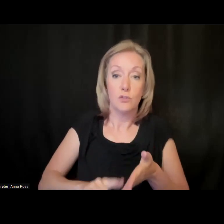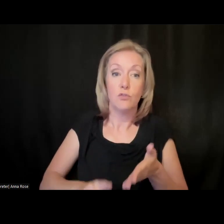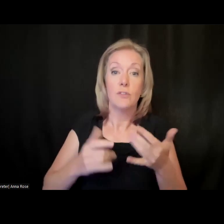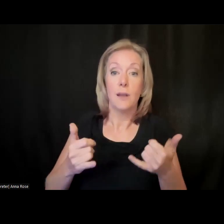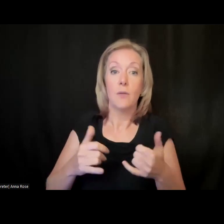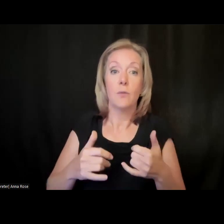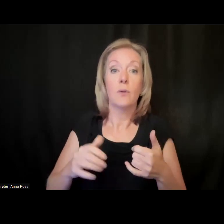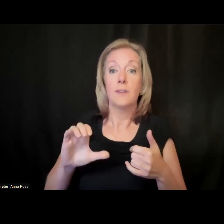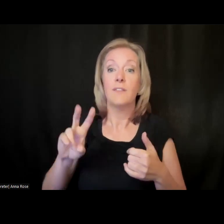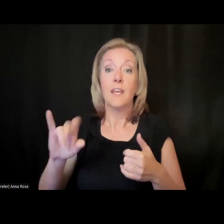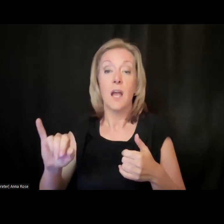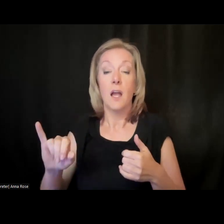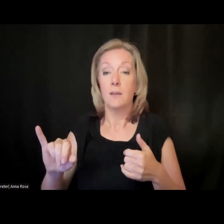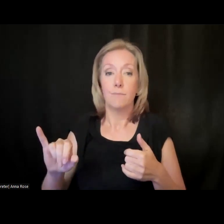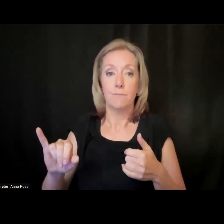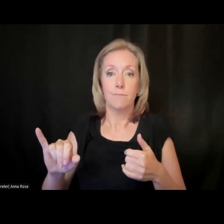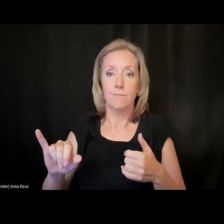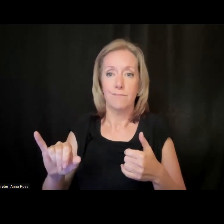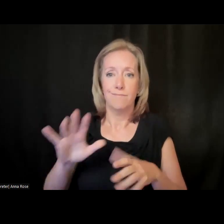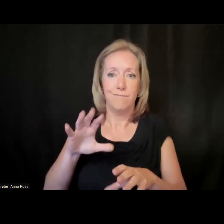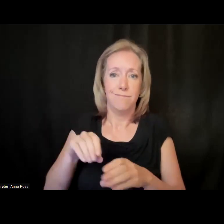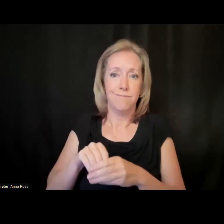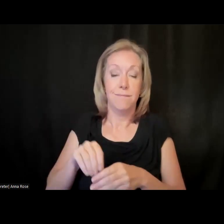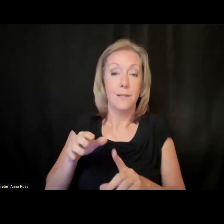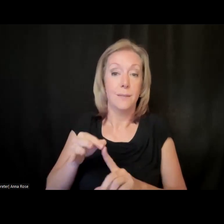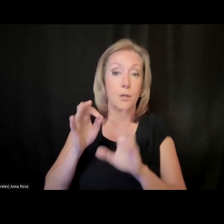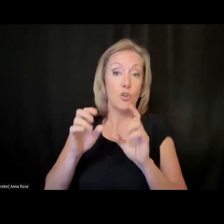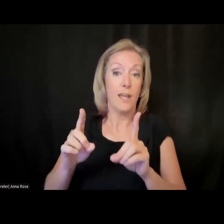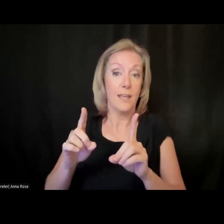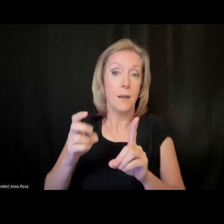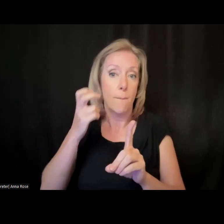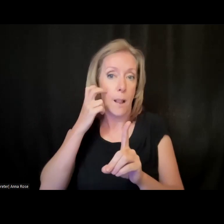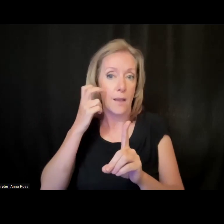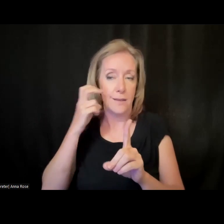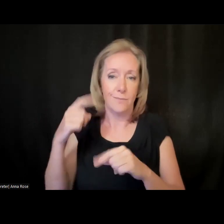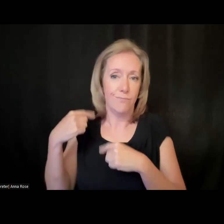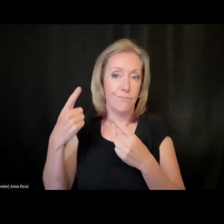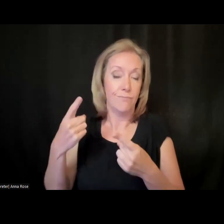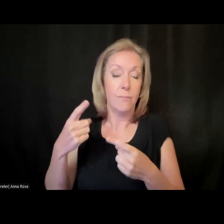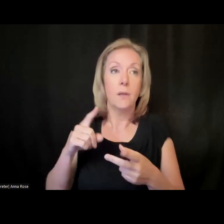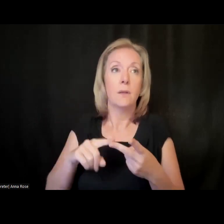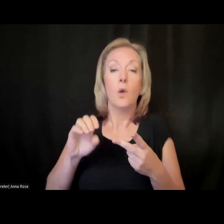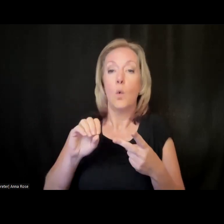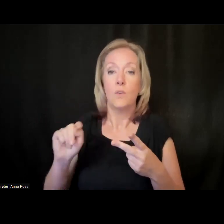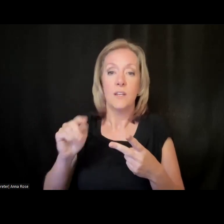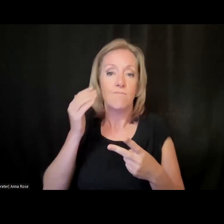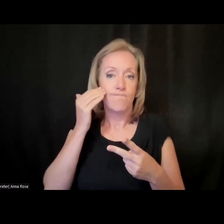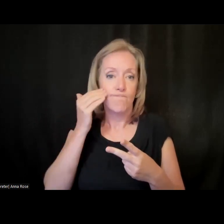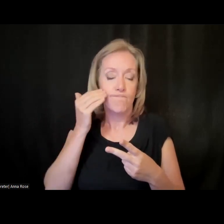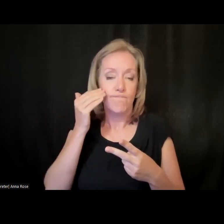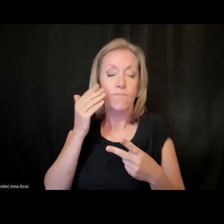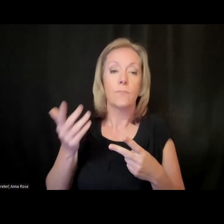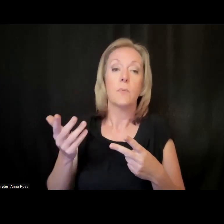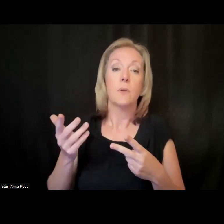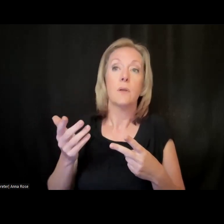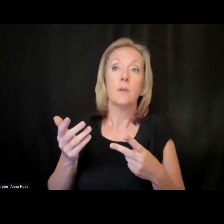have CVI in the literature of special education, specifically blindness, certainly occupational therapy. But I would say